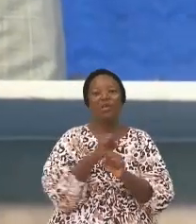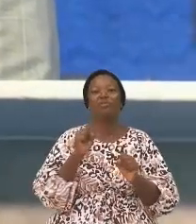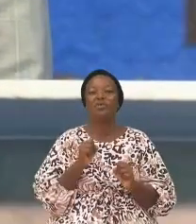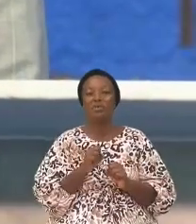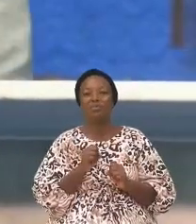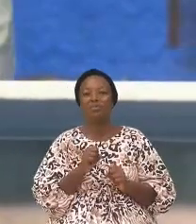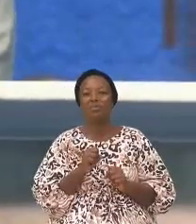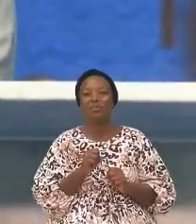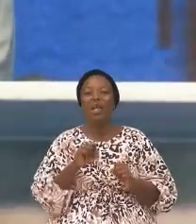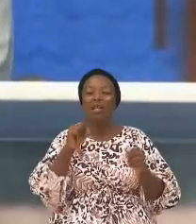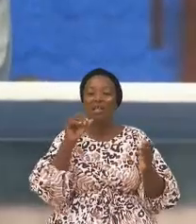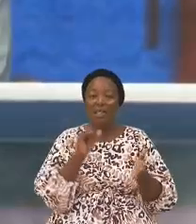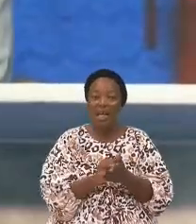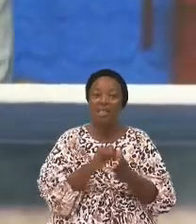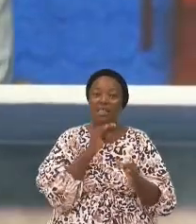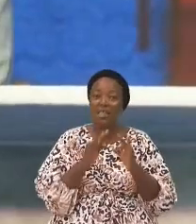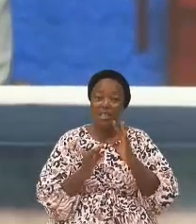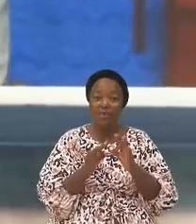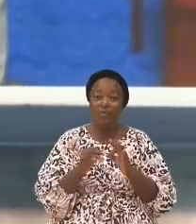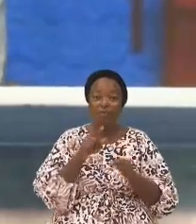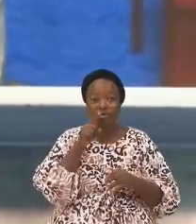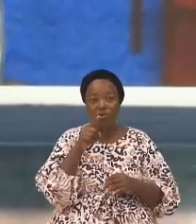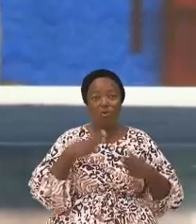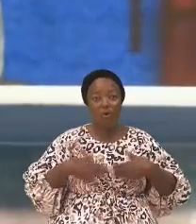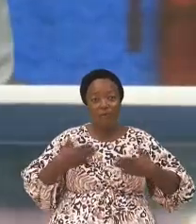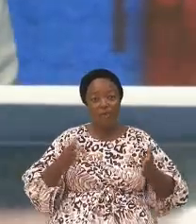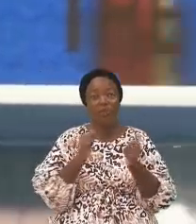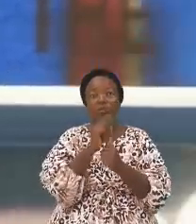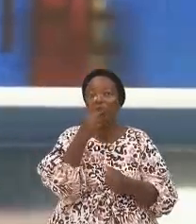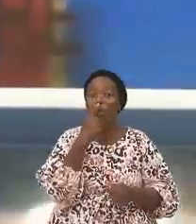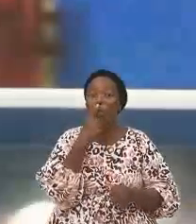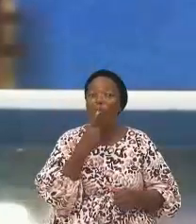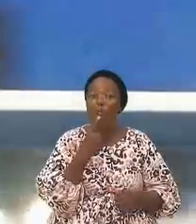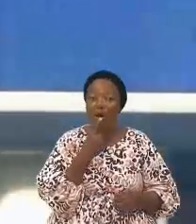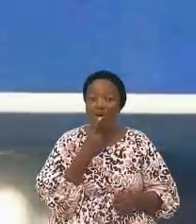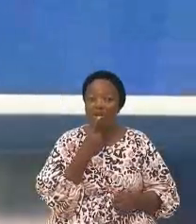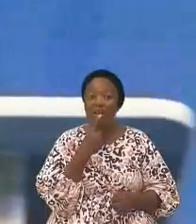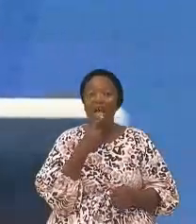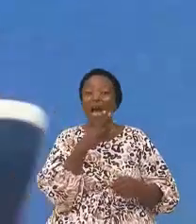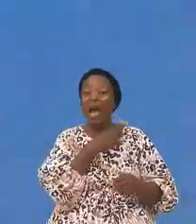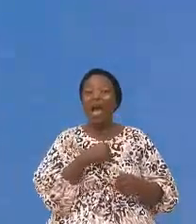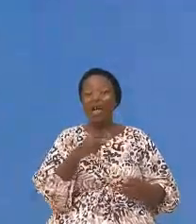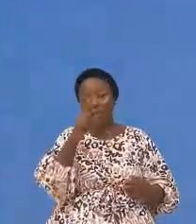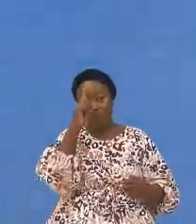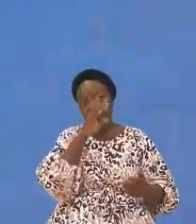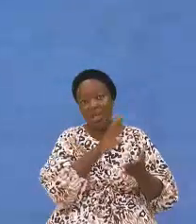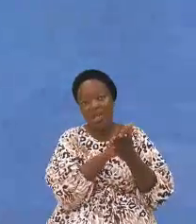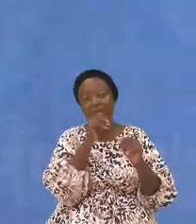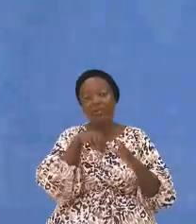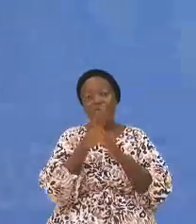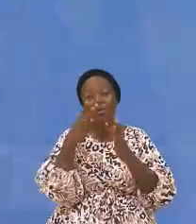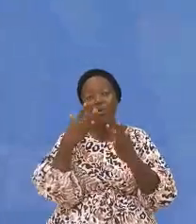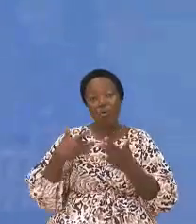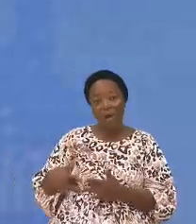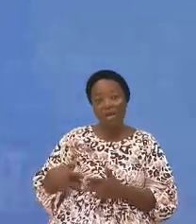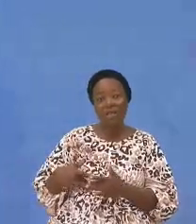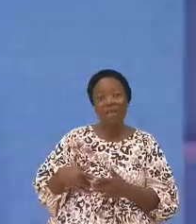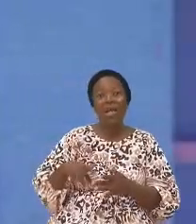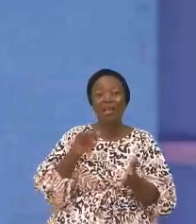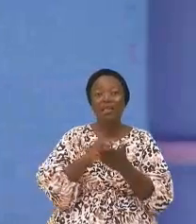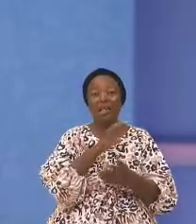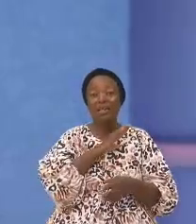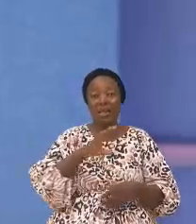salvation. I possess your salvation. That if you'll confess with your mouth